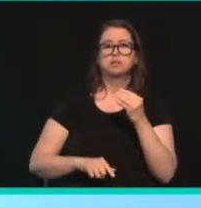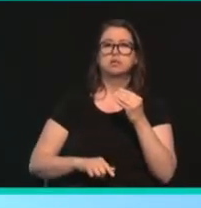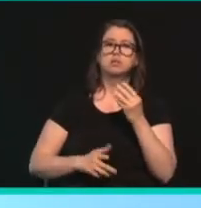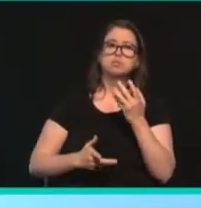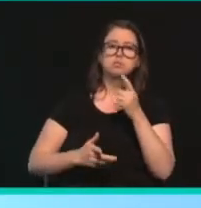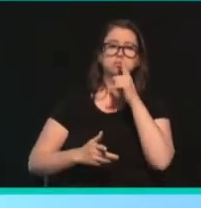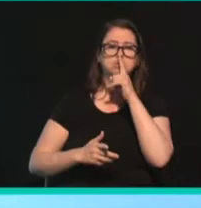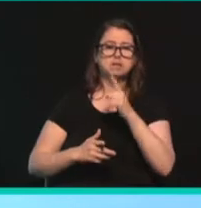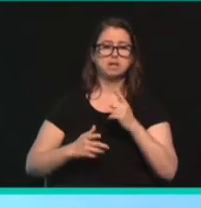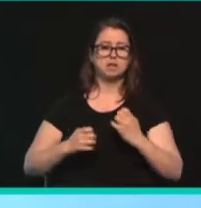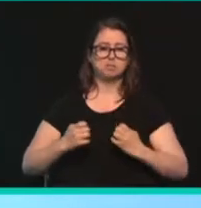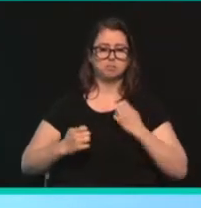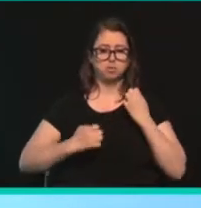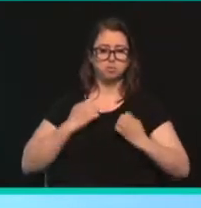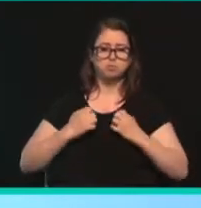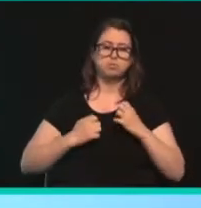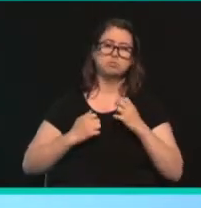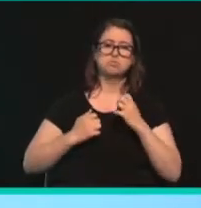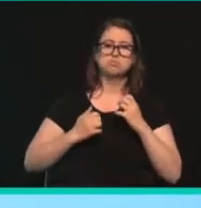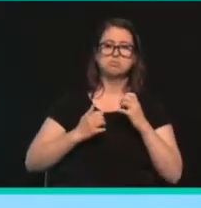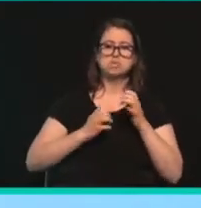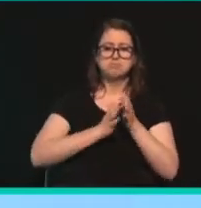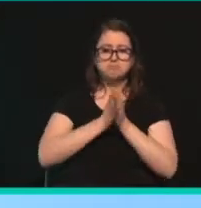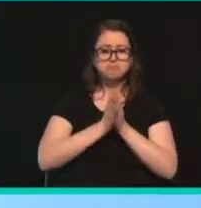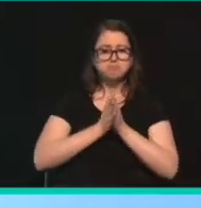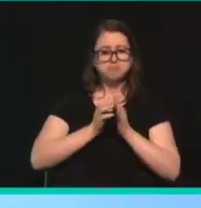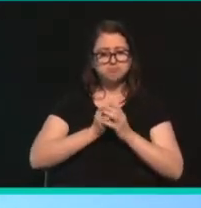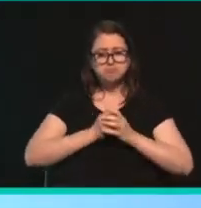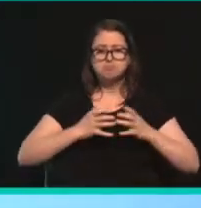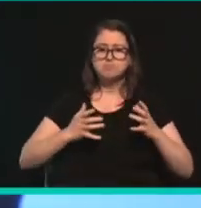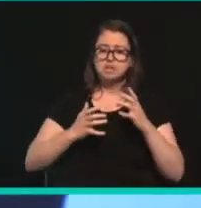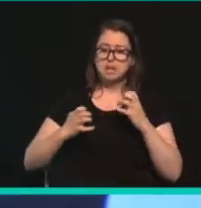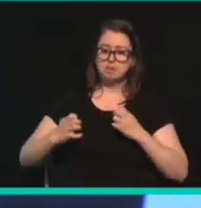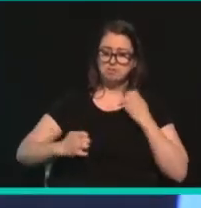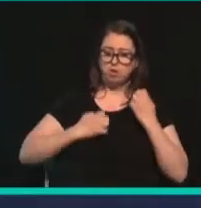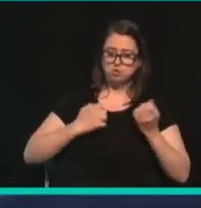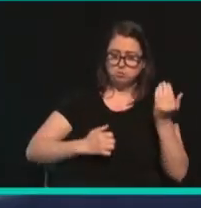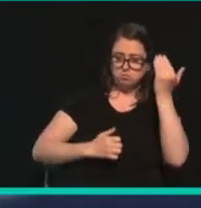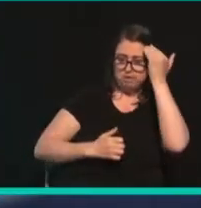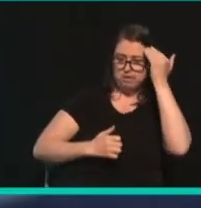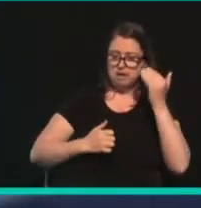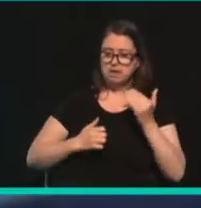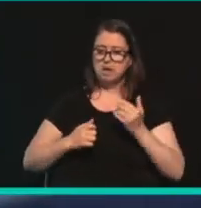of emotionally thriving, being at our best emotionally and being emotionally aware.